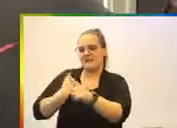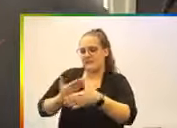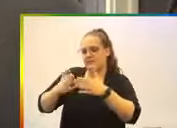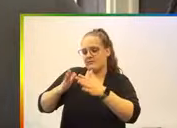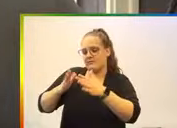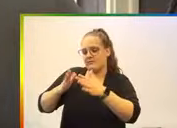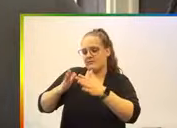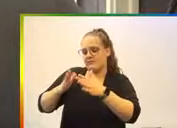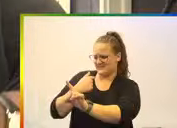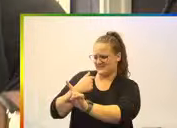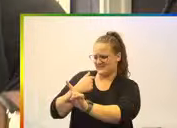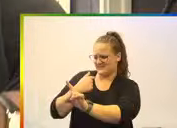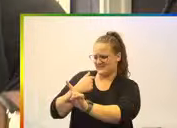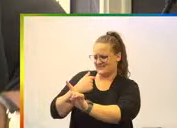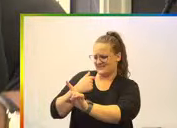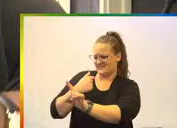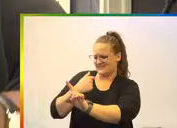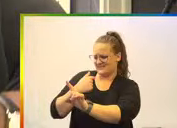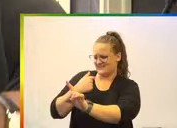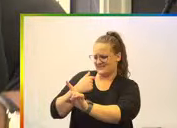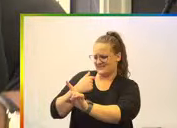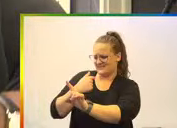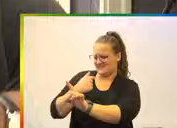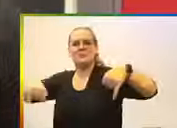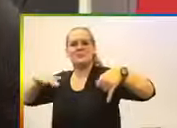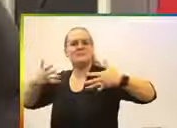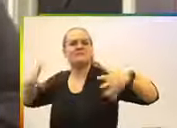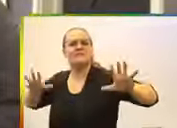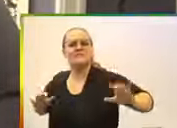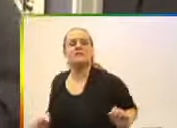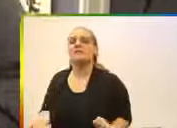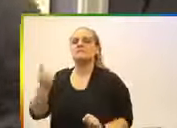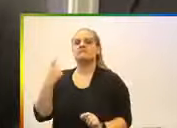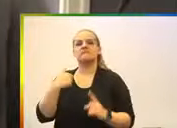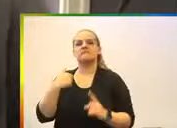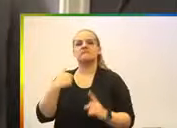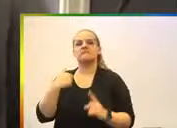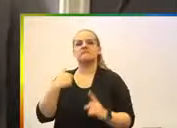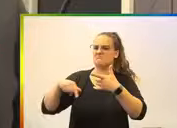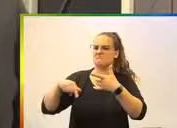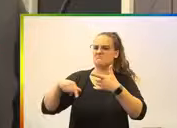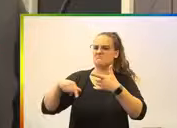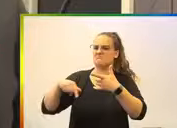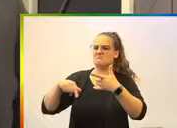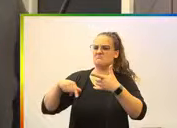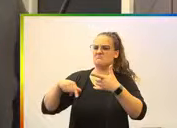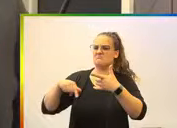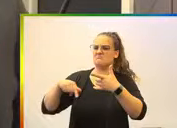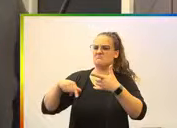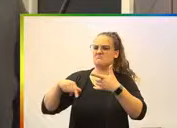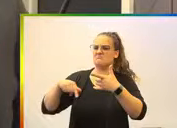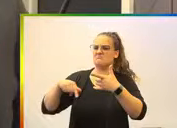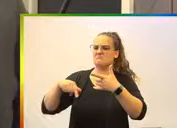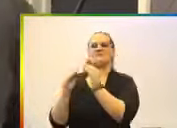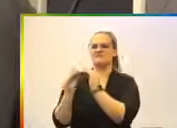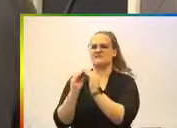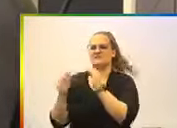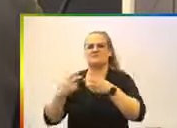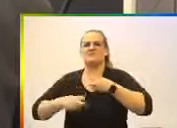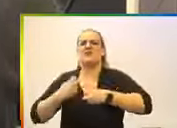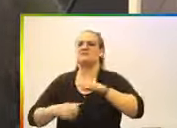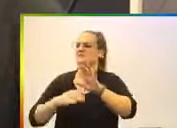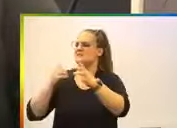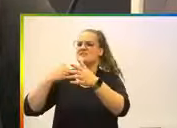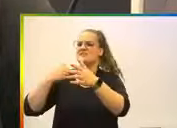stubborn, I just say I have standards that's not bending. Ships in the night, fists when they fight, a dirty game. Fixing the pipes, leaking at night's the same